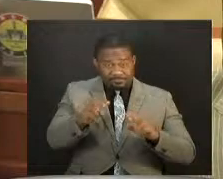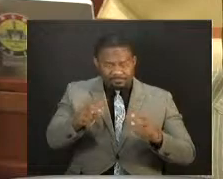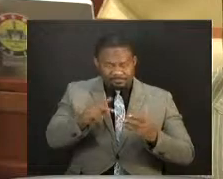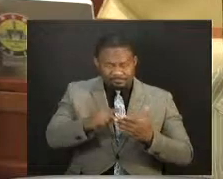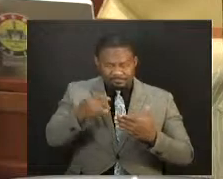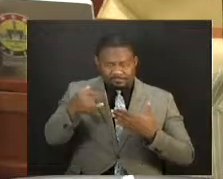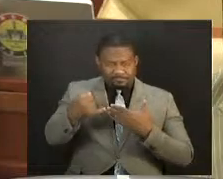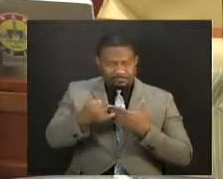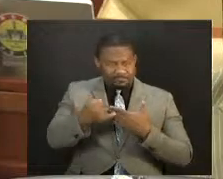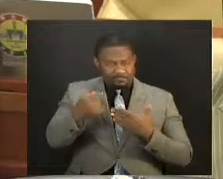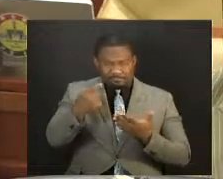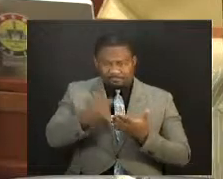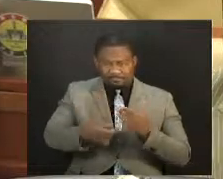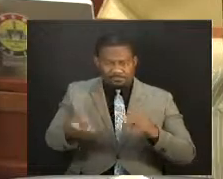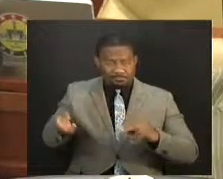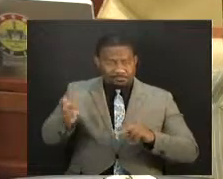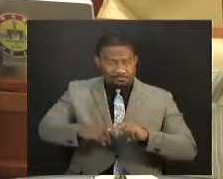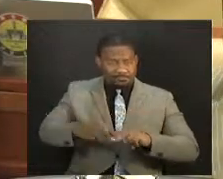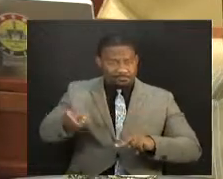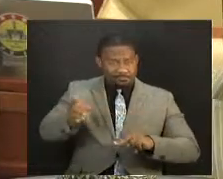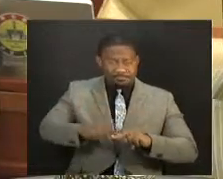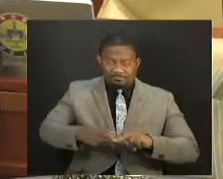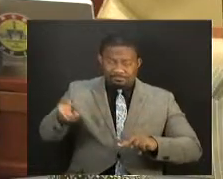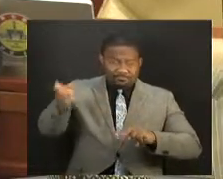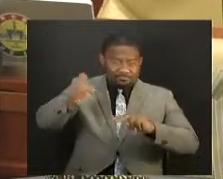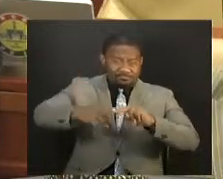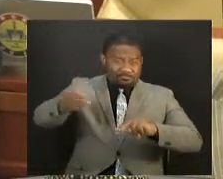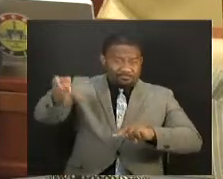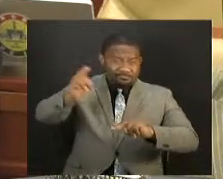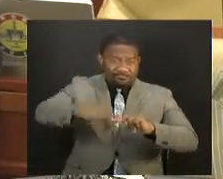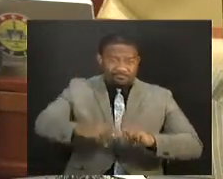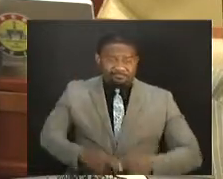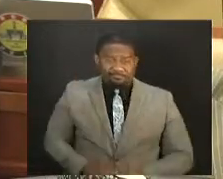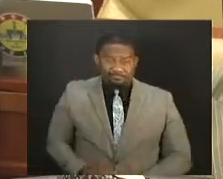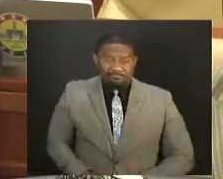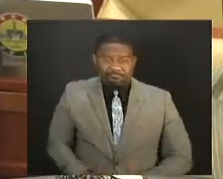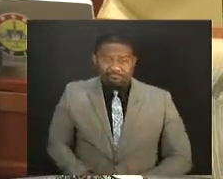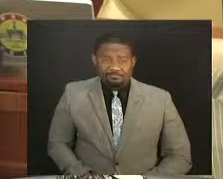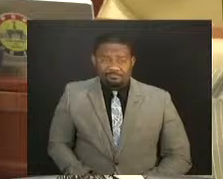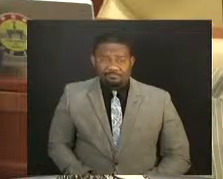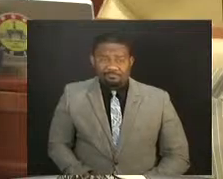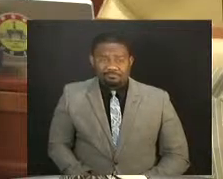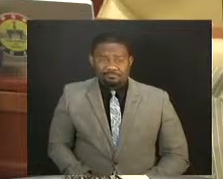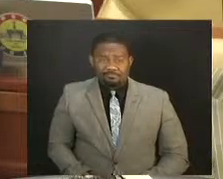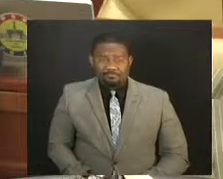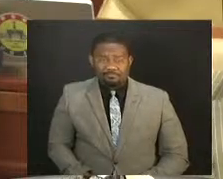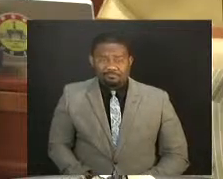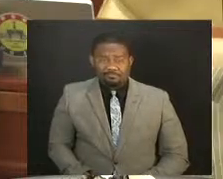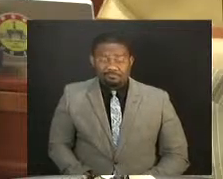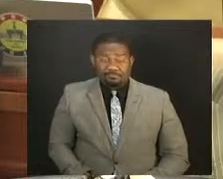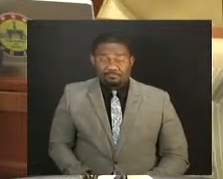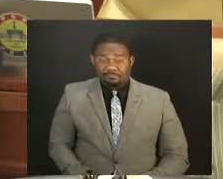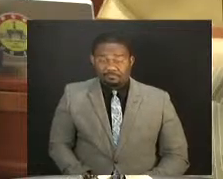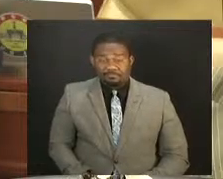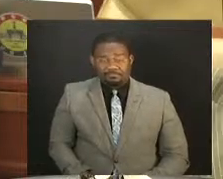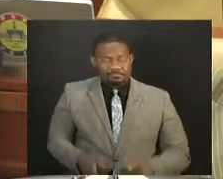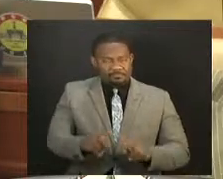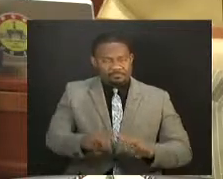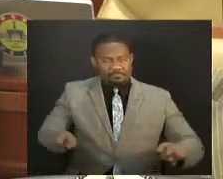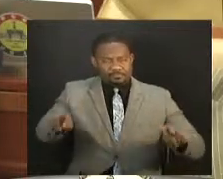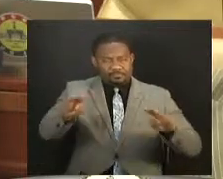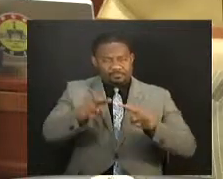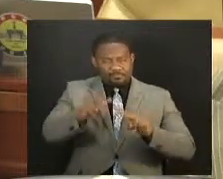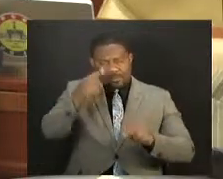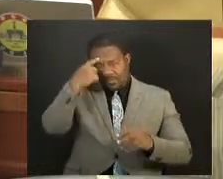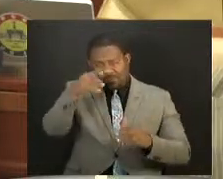whose cost has been increased almost every now and then. So why is it that we didn't have value for money when it became clear